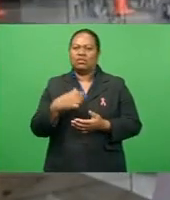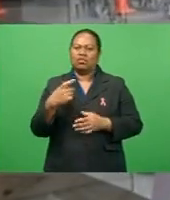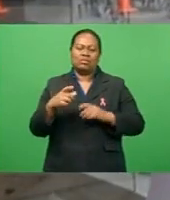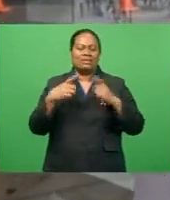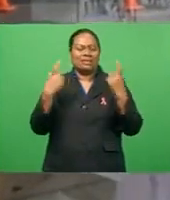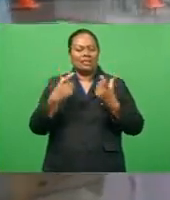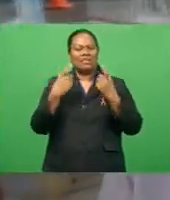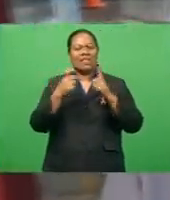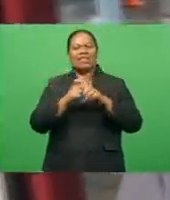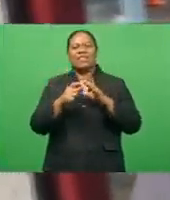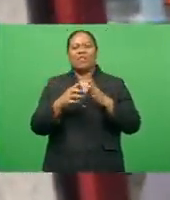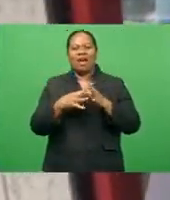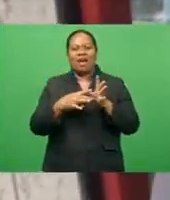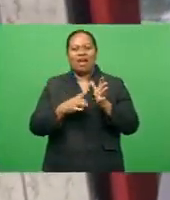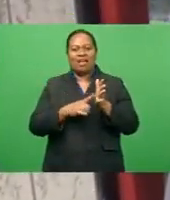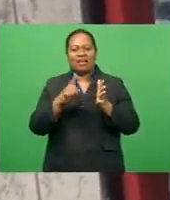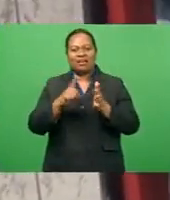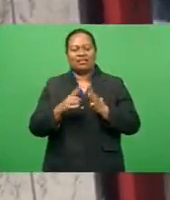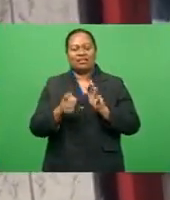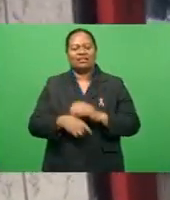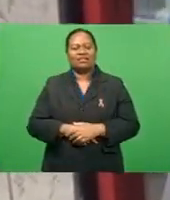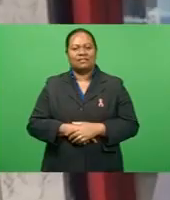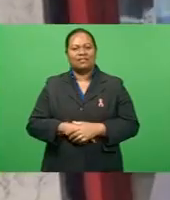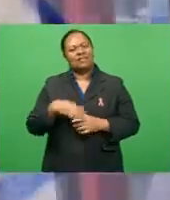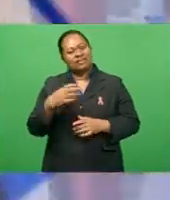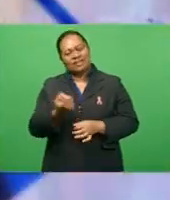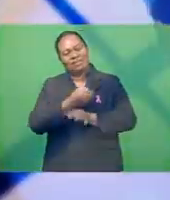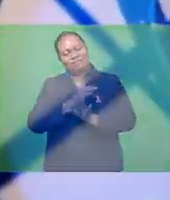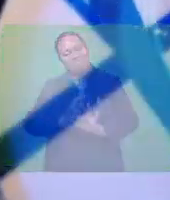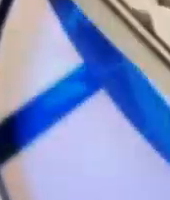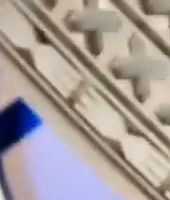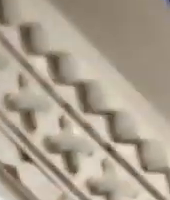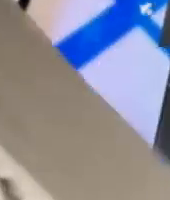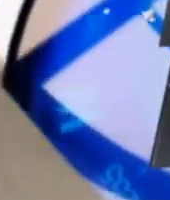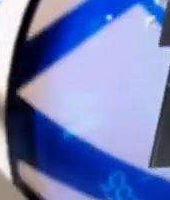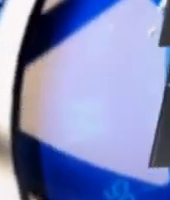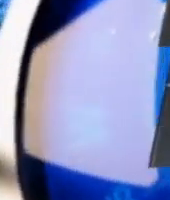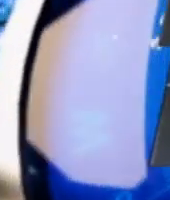for celebration, but a year for just peace and harmony. And